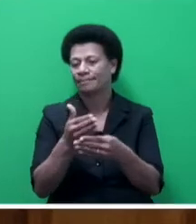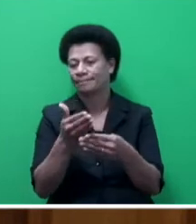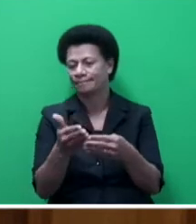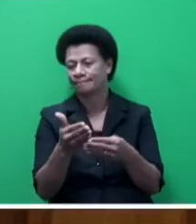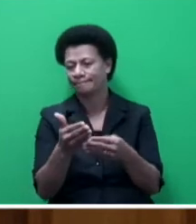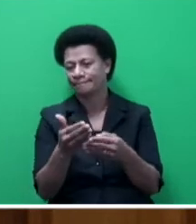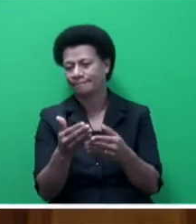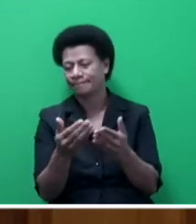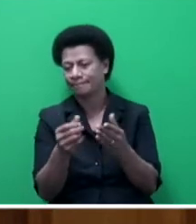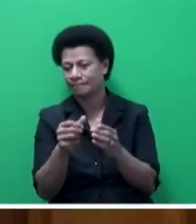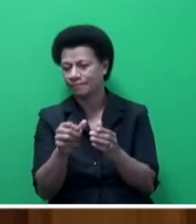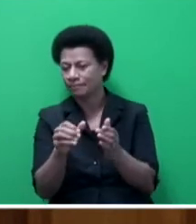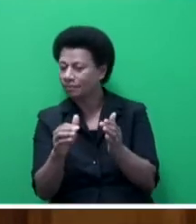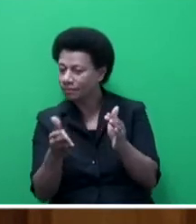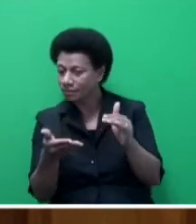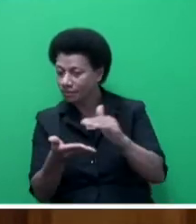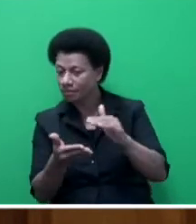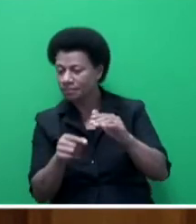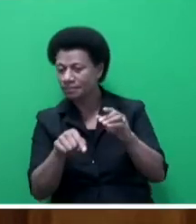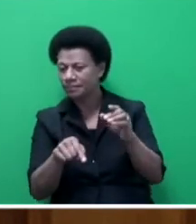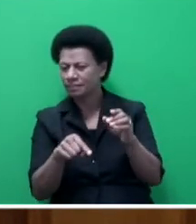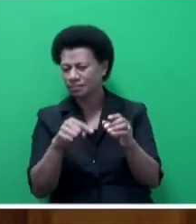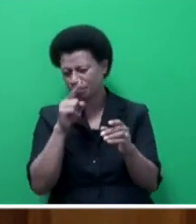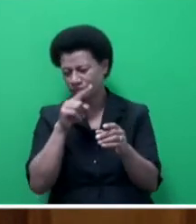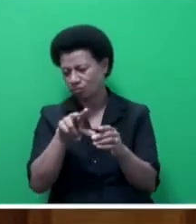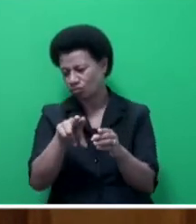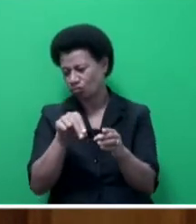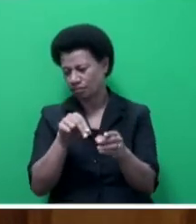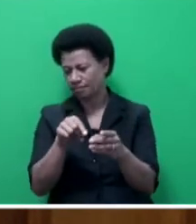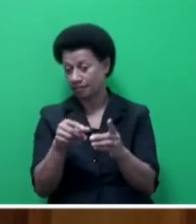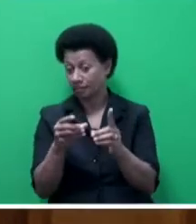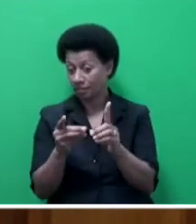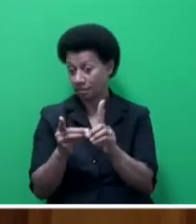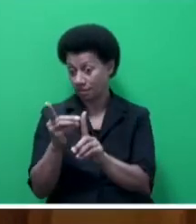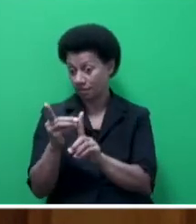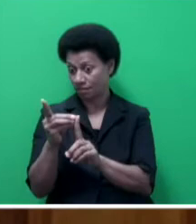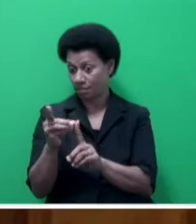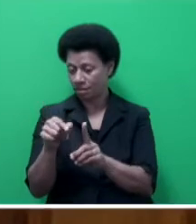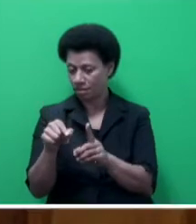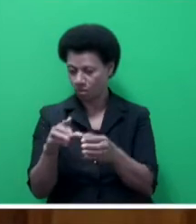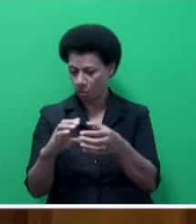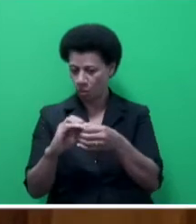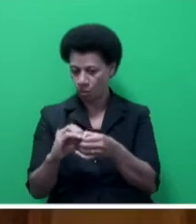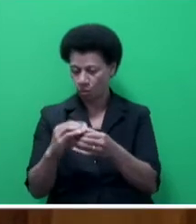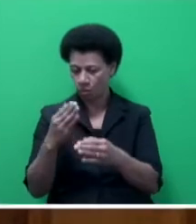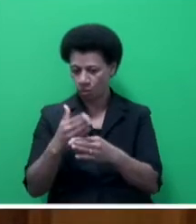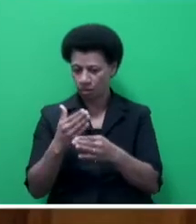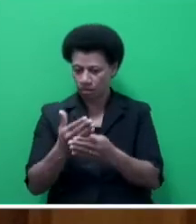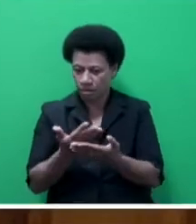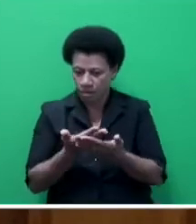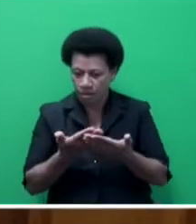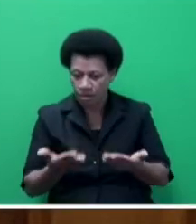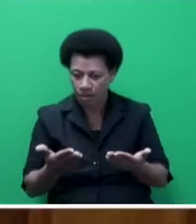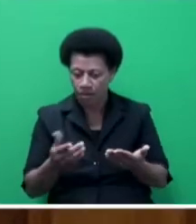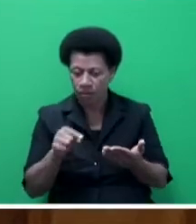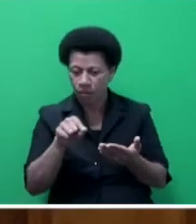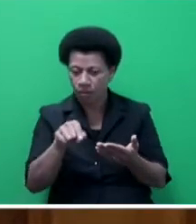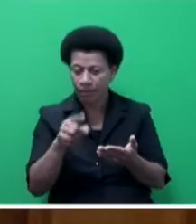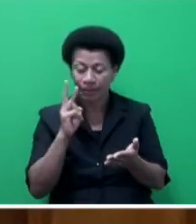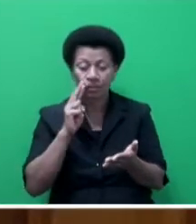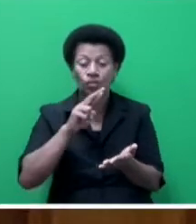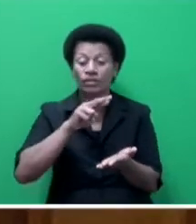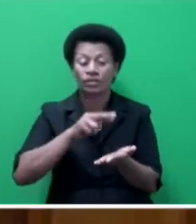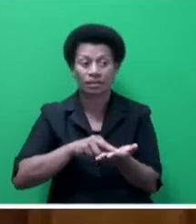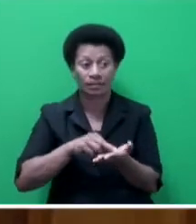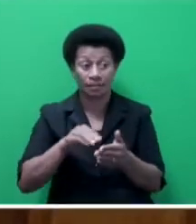architect. They have done some work on their own towards the development of a methodology where they might be formally registered. At the